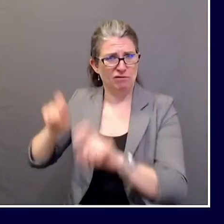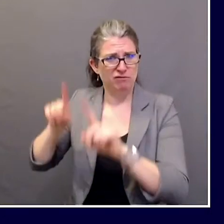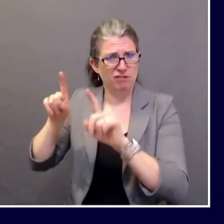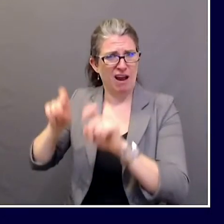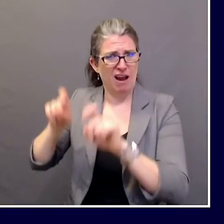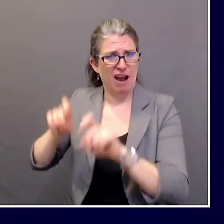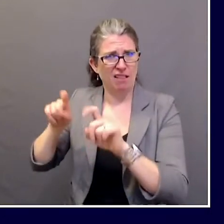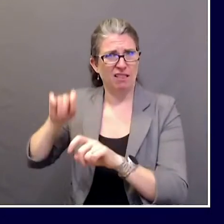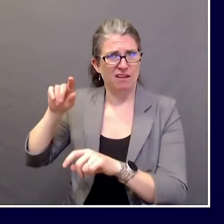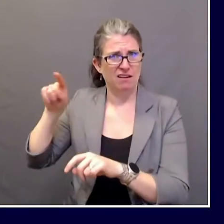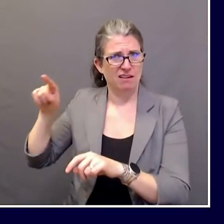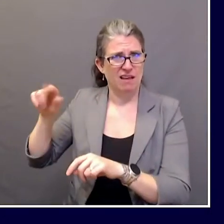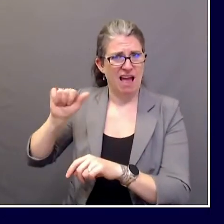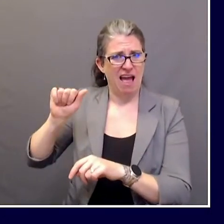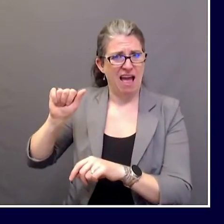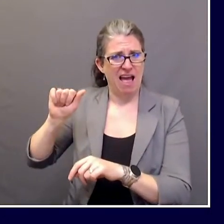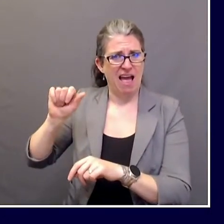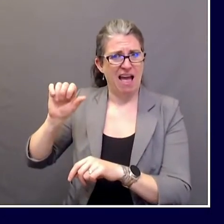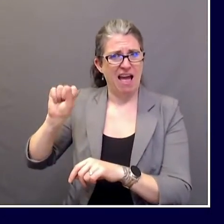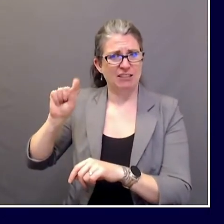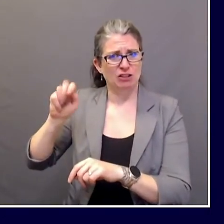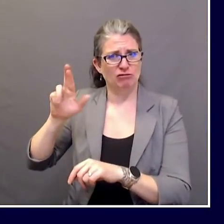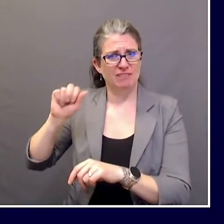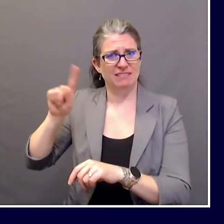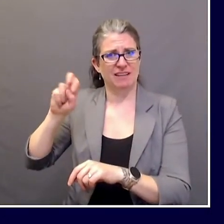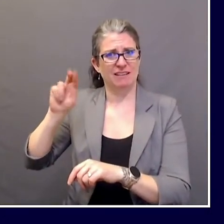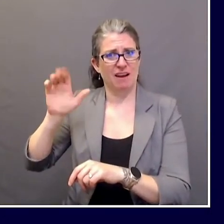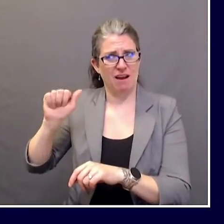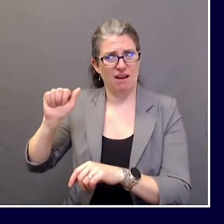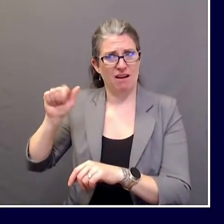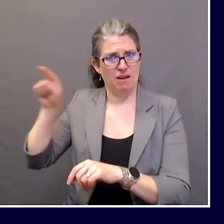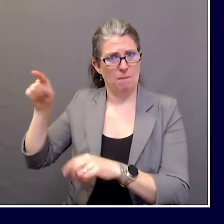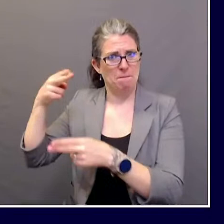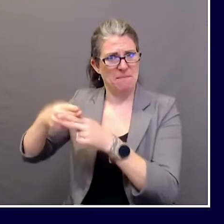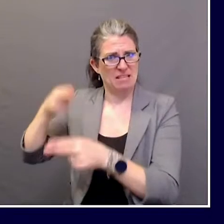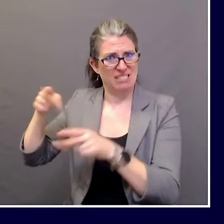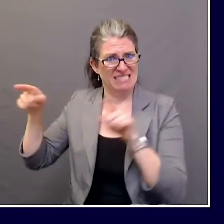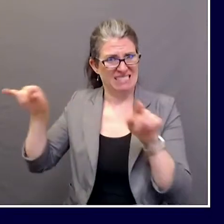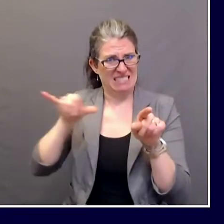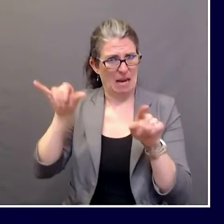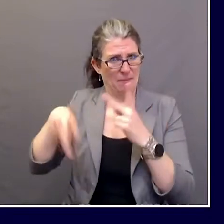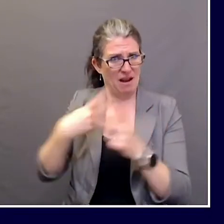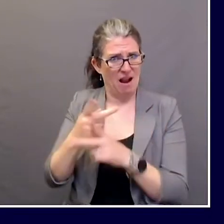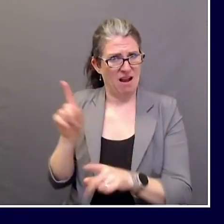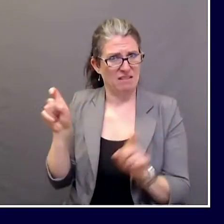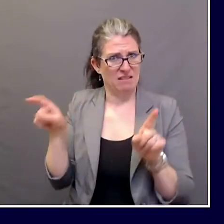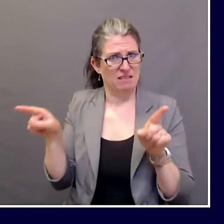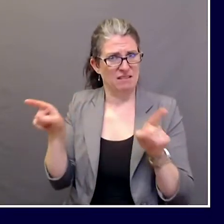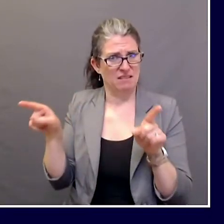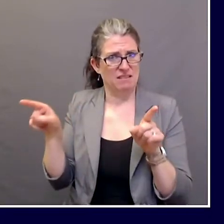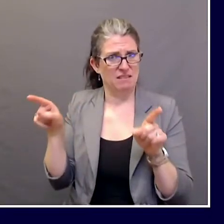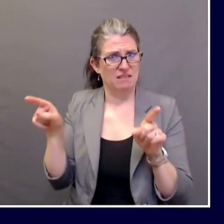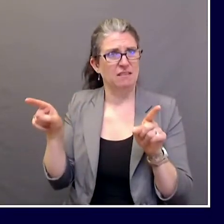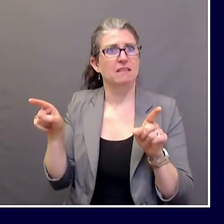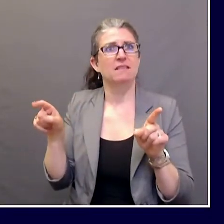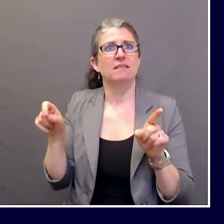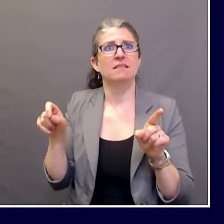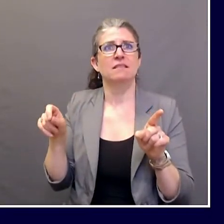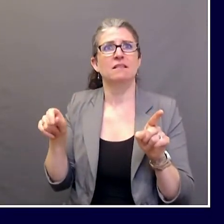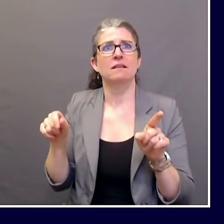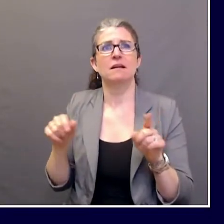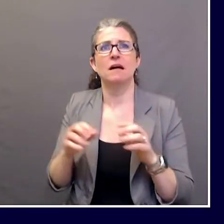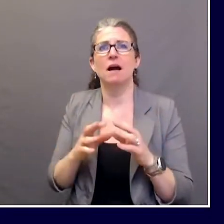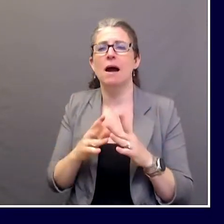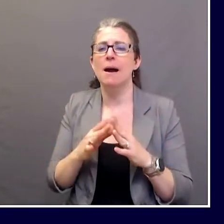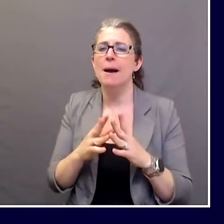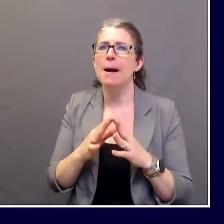Megan. It seems to be of a similar type of strand. Now, they are different vaccines. They operate a little bit differently. They